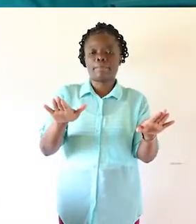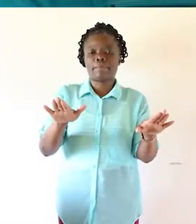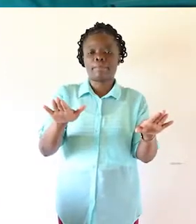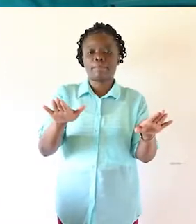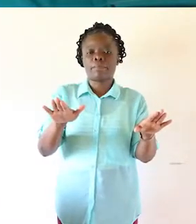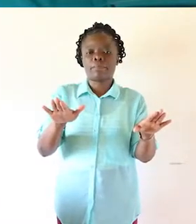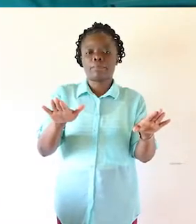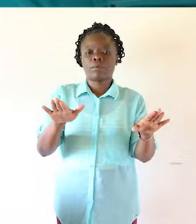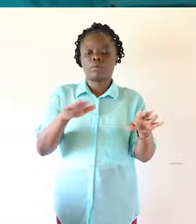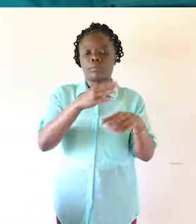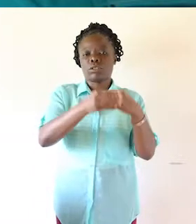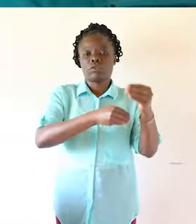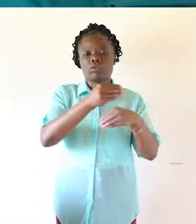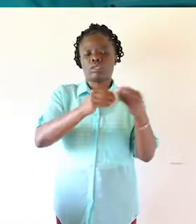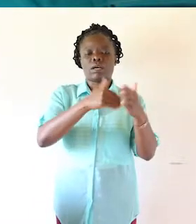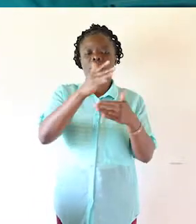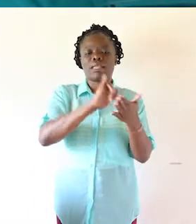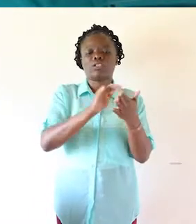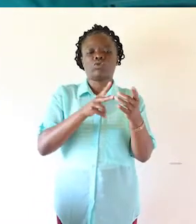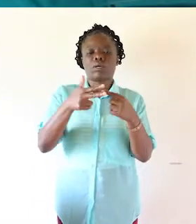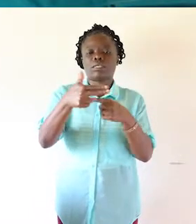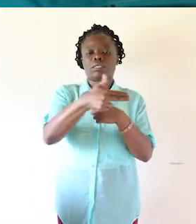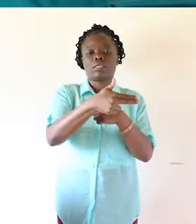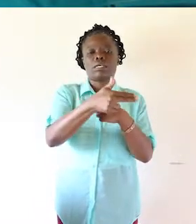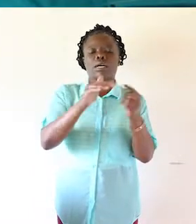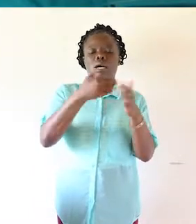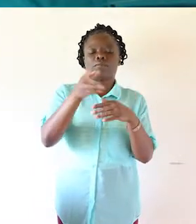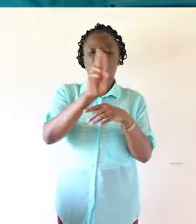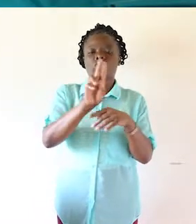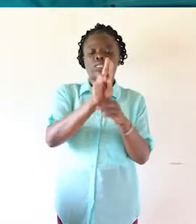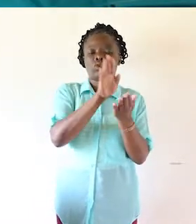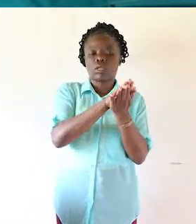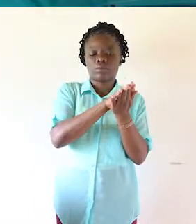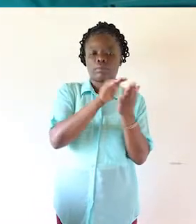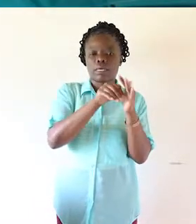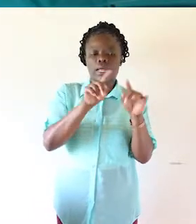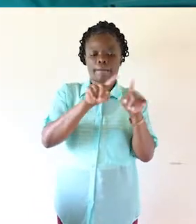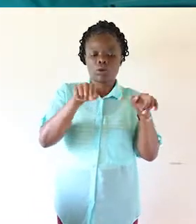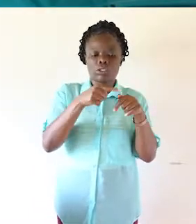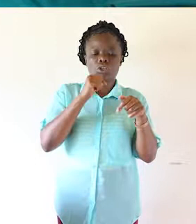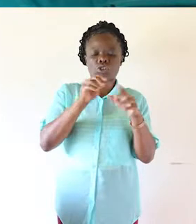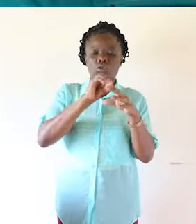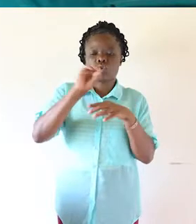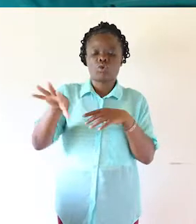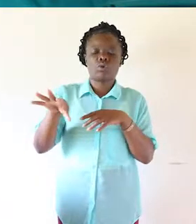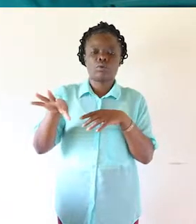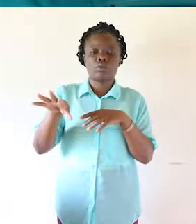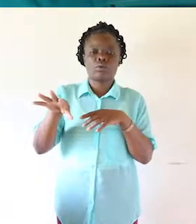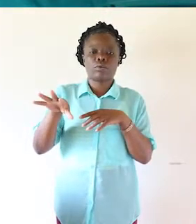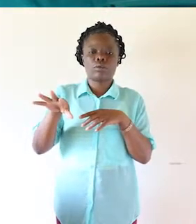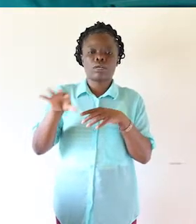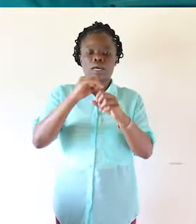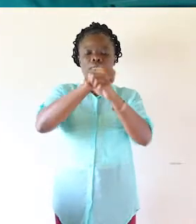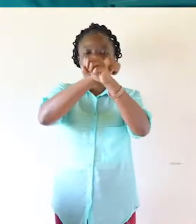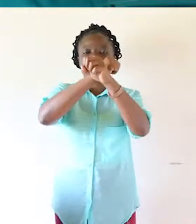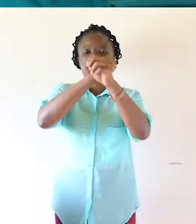them to the material. After that, you cut. And after using, you keep them in a box, not to throw them away, as